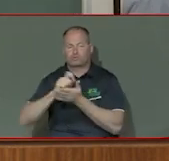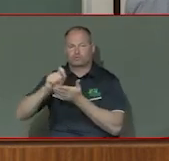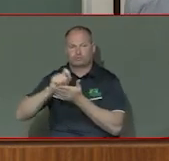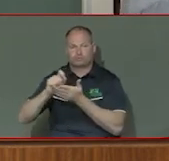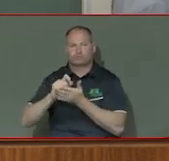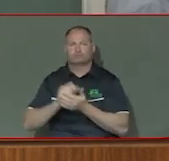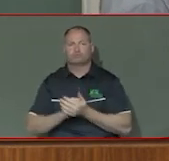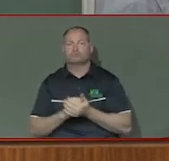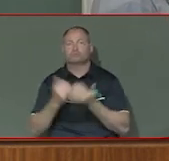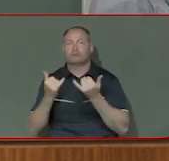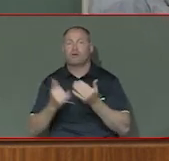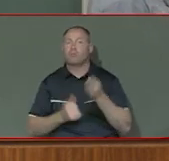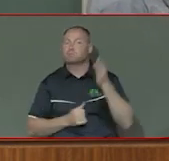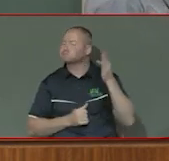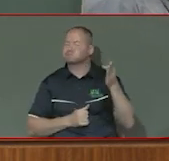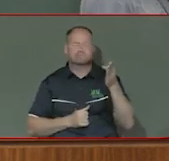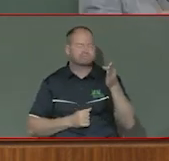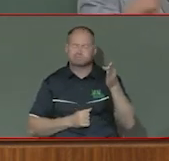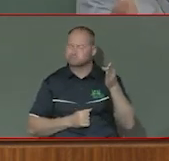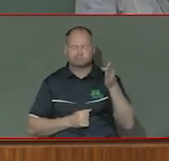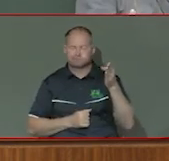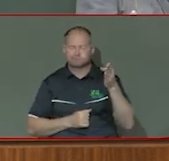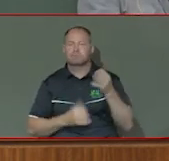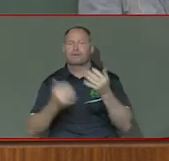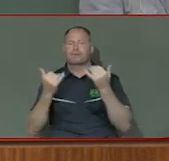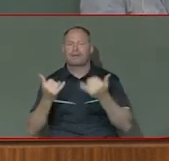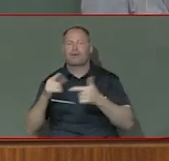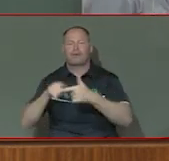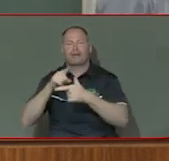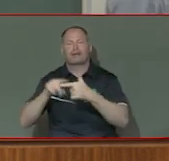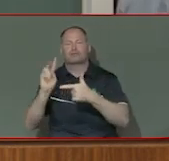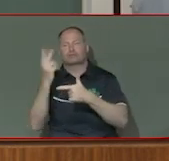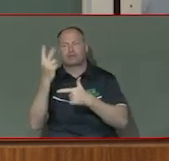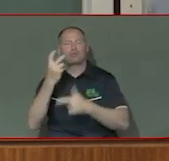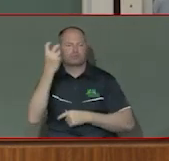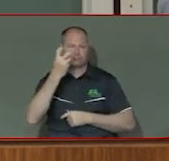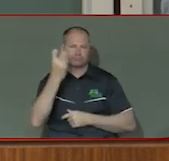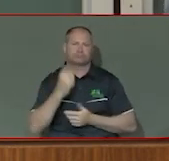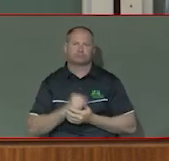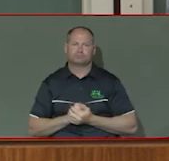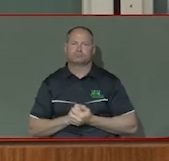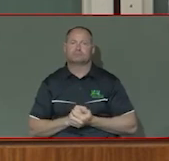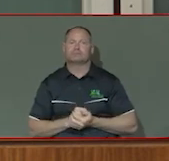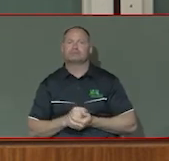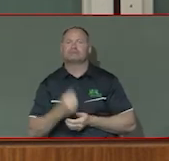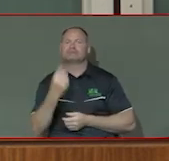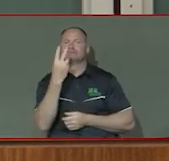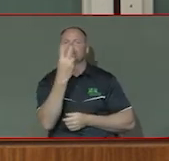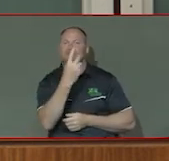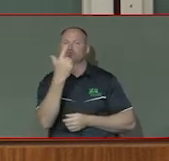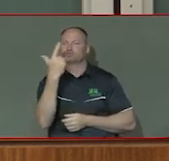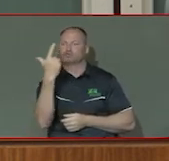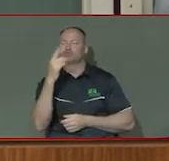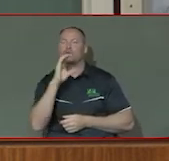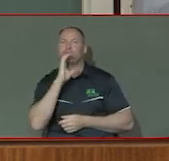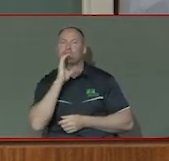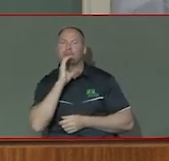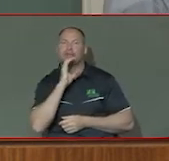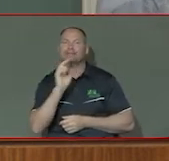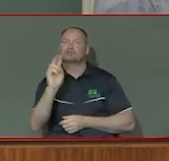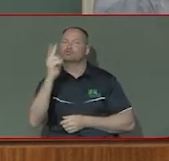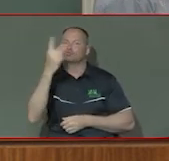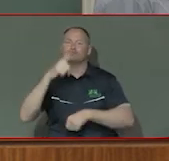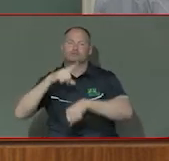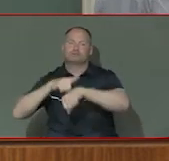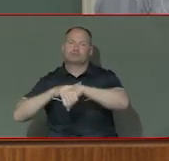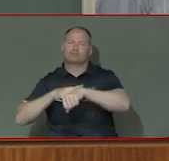angle is not in the diagram. So we look for a double angle. 72 is 2 times 36. It's double the angle of an angle